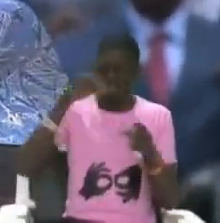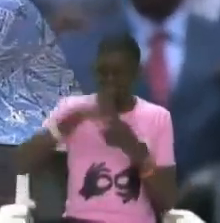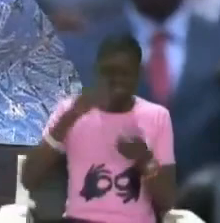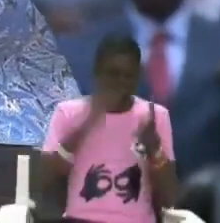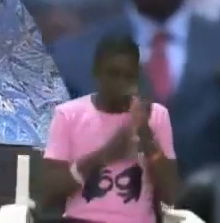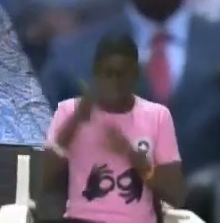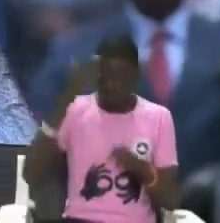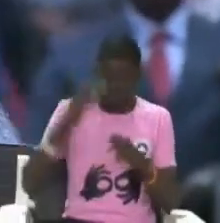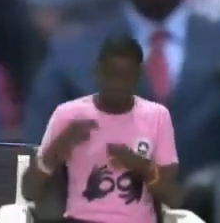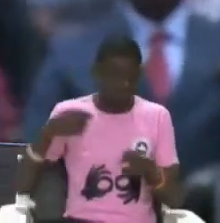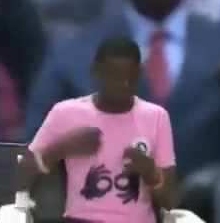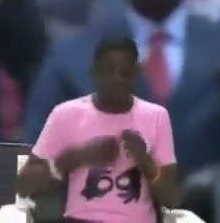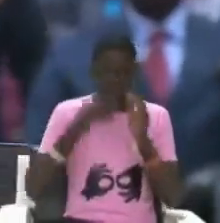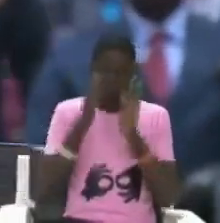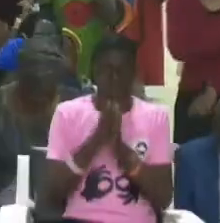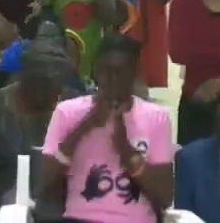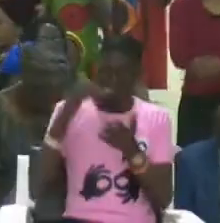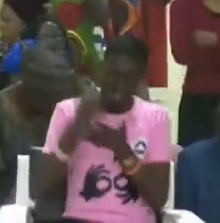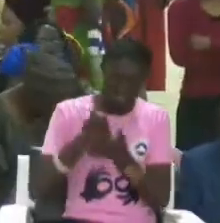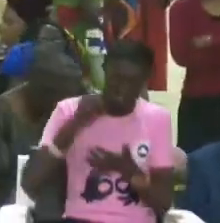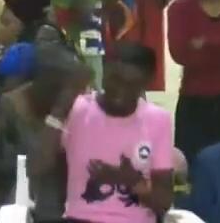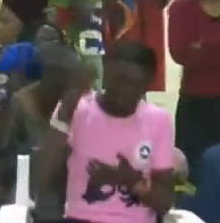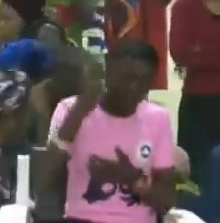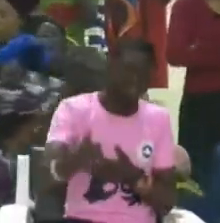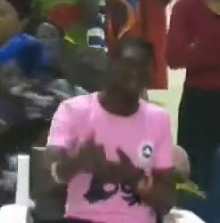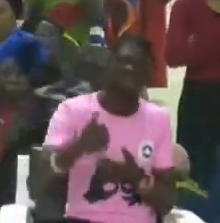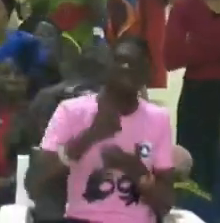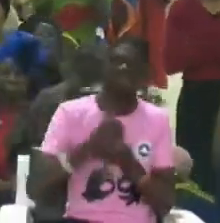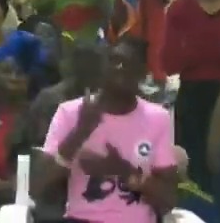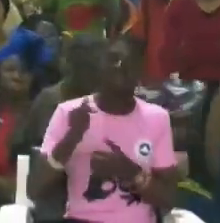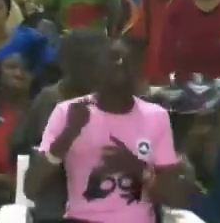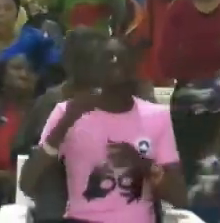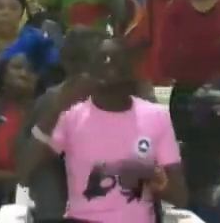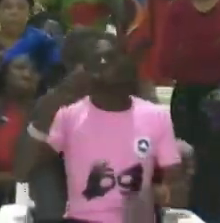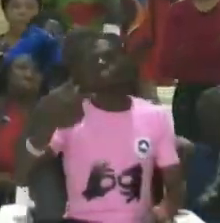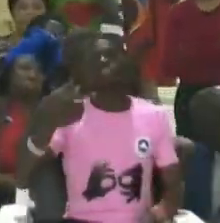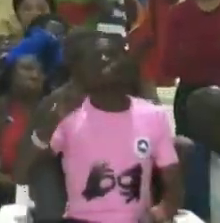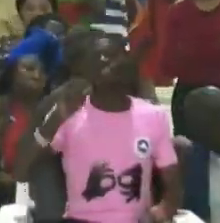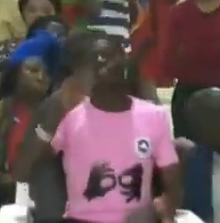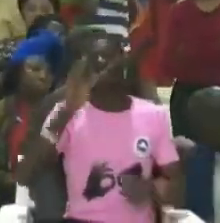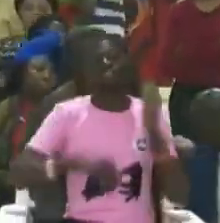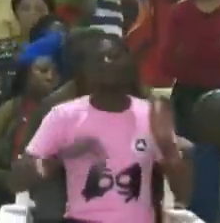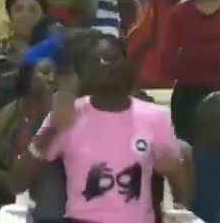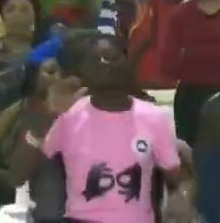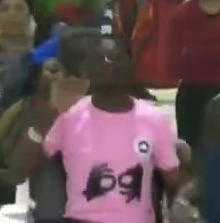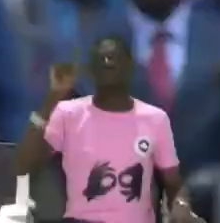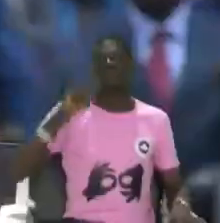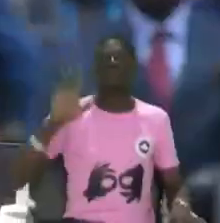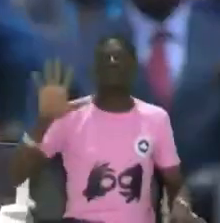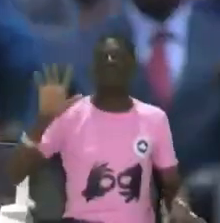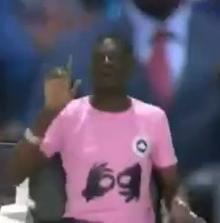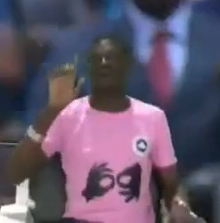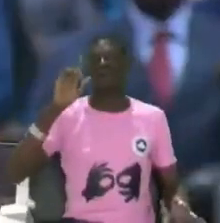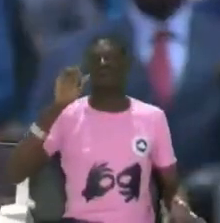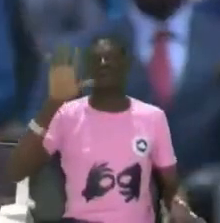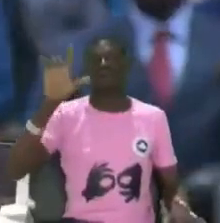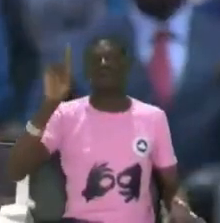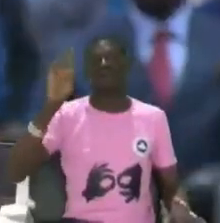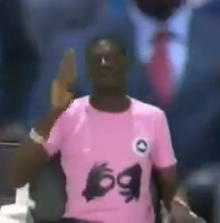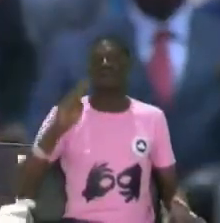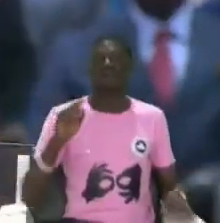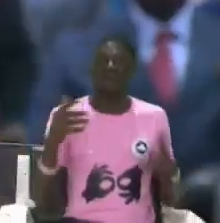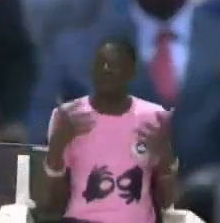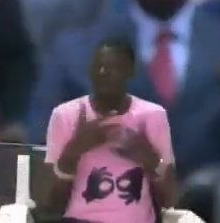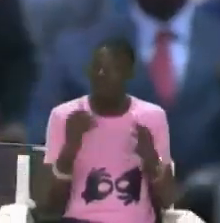unfailing name, we are prayed. Genesis chapter 15, verse 1b says, "Fear not,